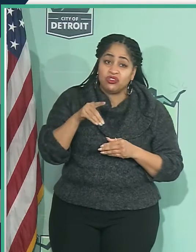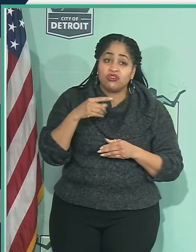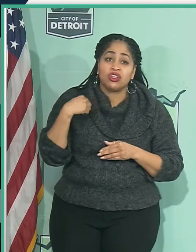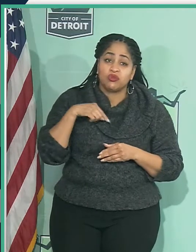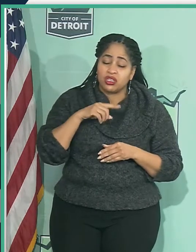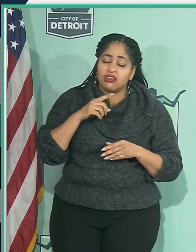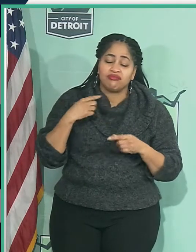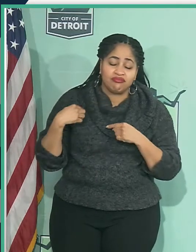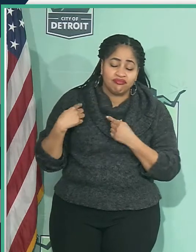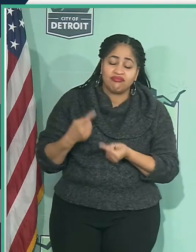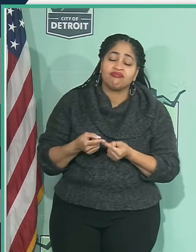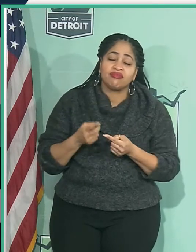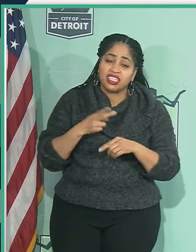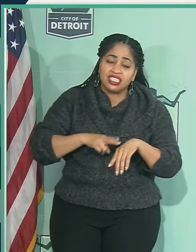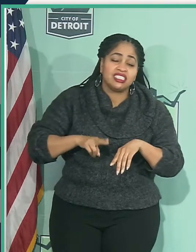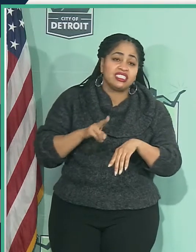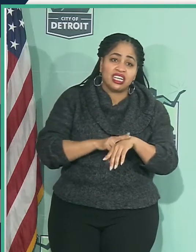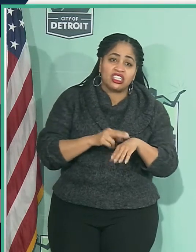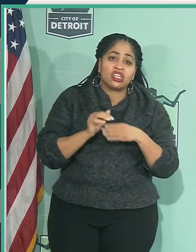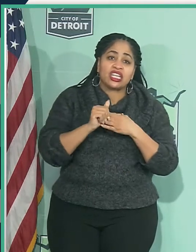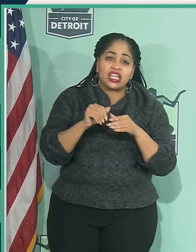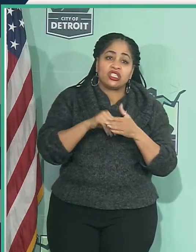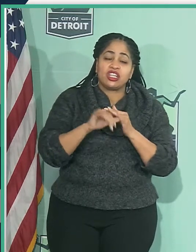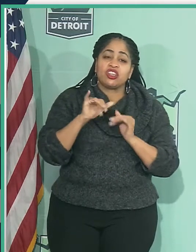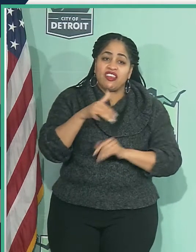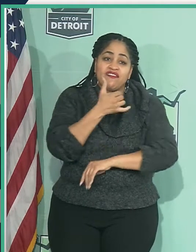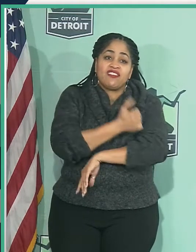leaders in vaccination. So